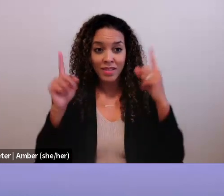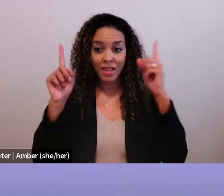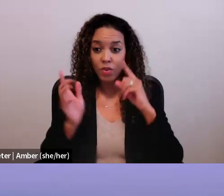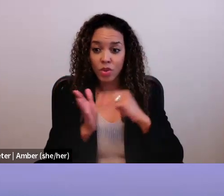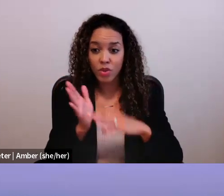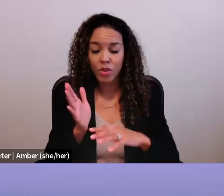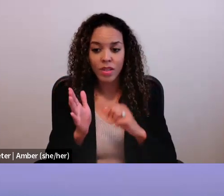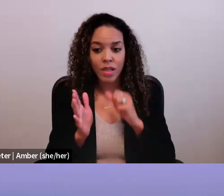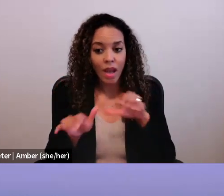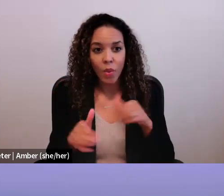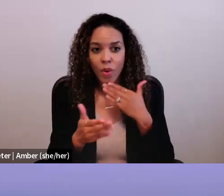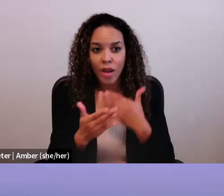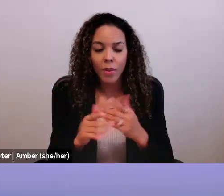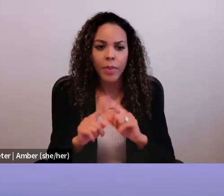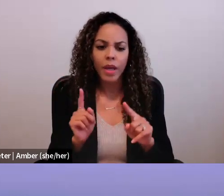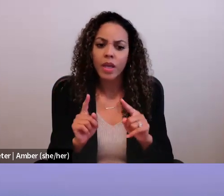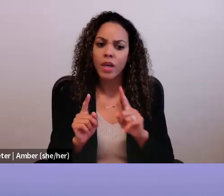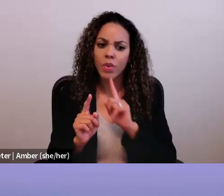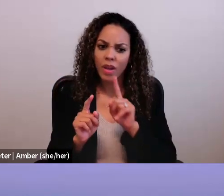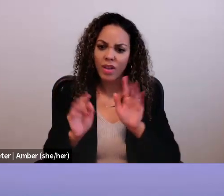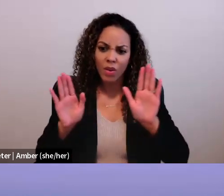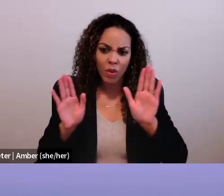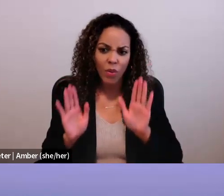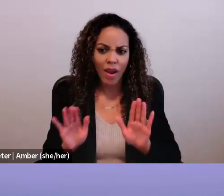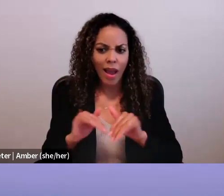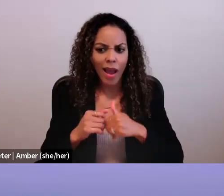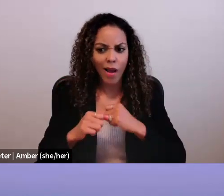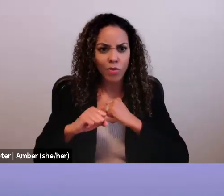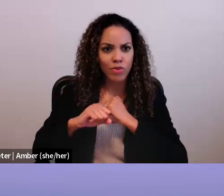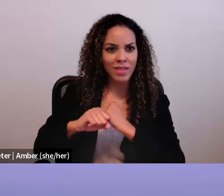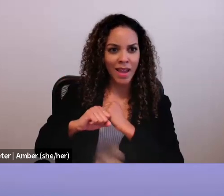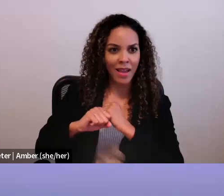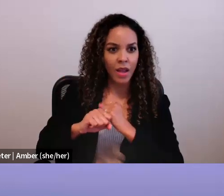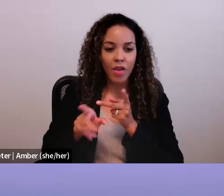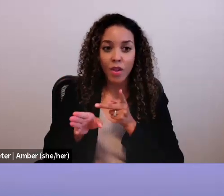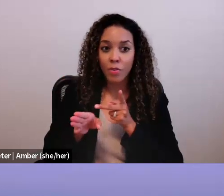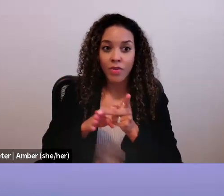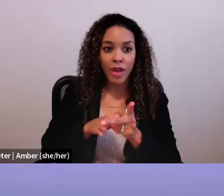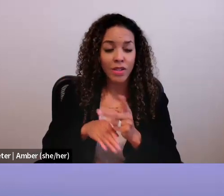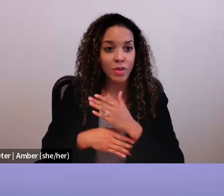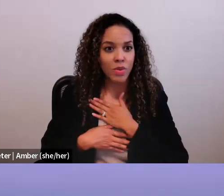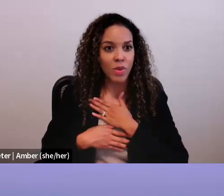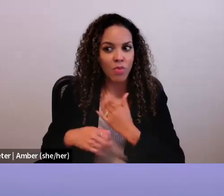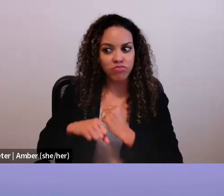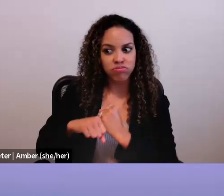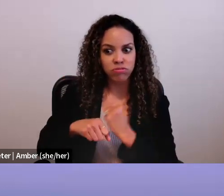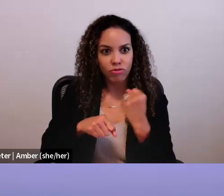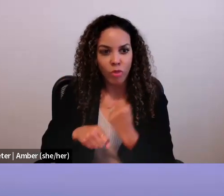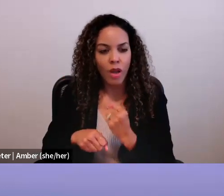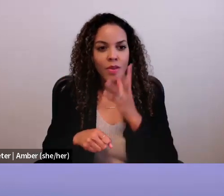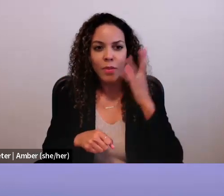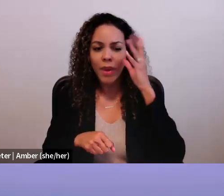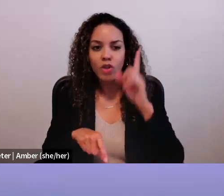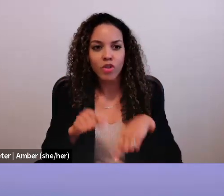schools. It was fascinating about the protectiveness by some of the professionals. The parents couldn't wait to get into the schools and creating